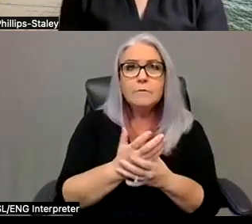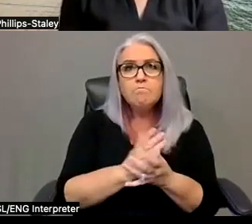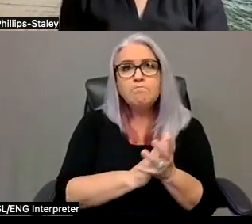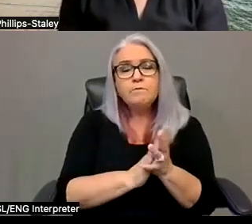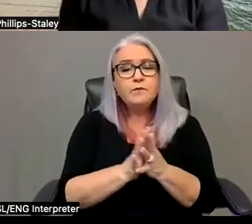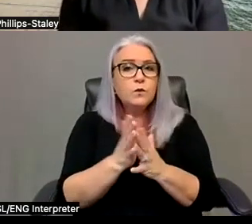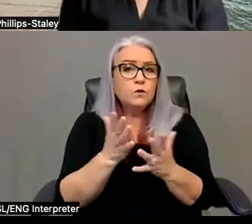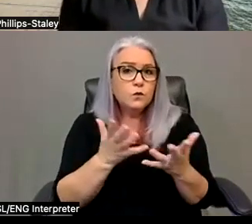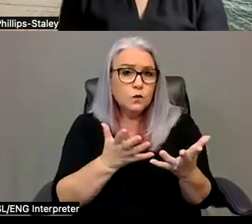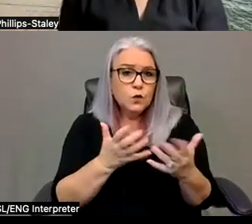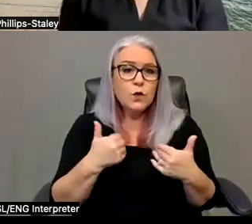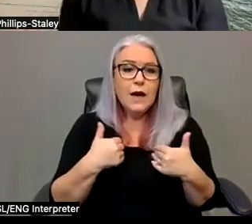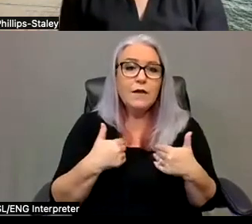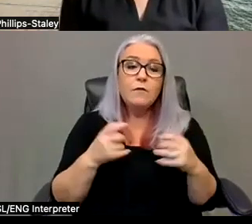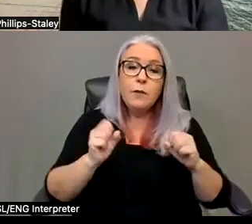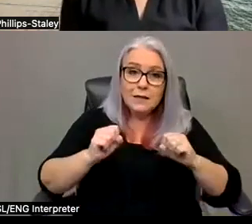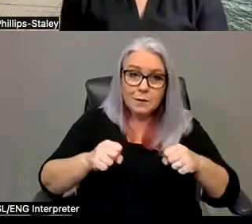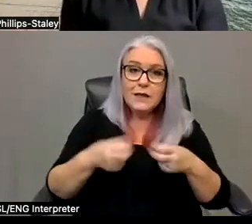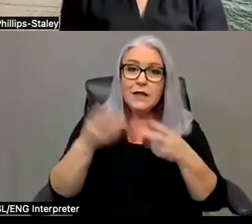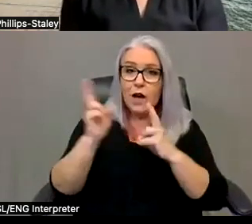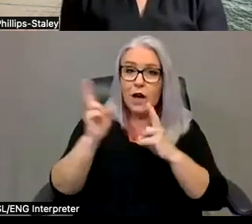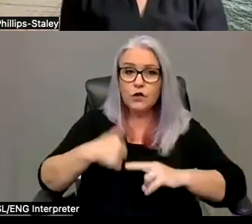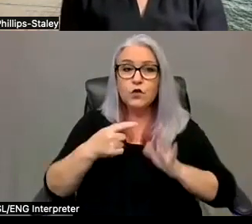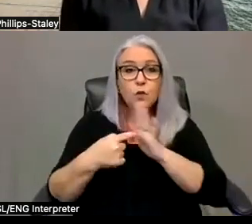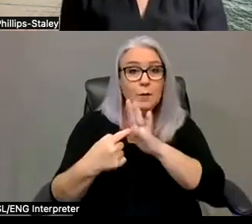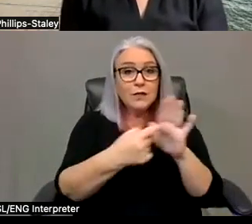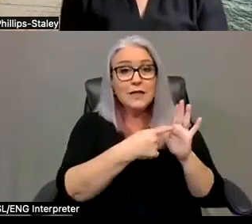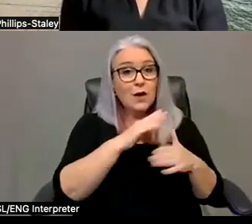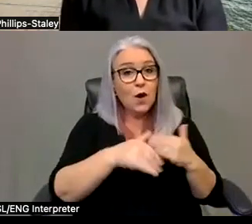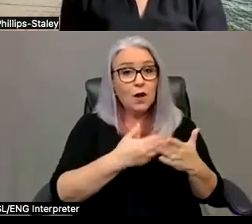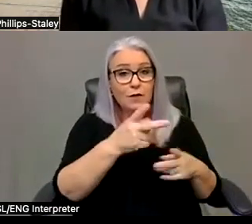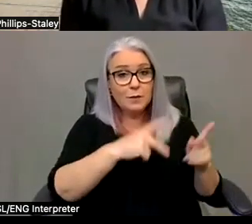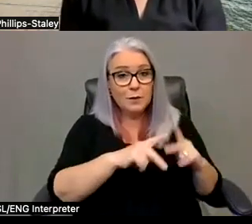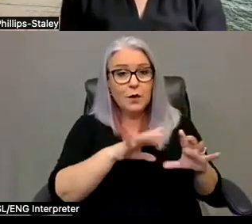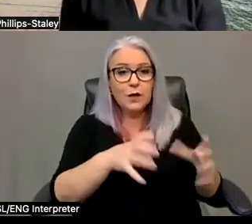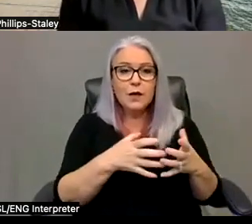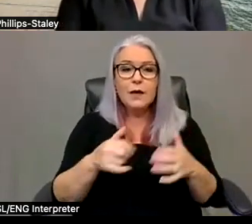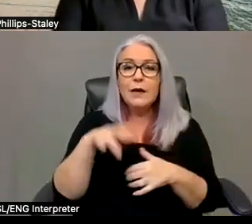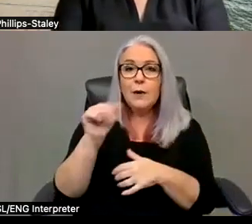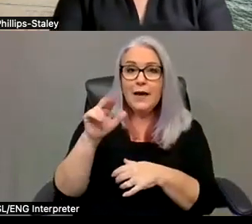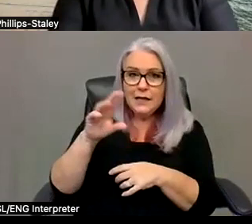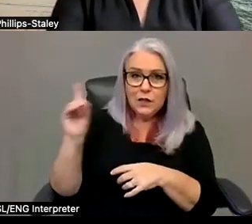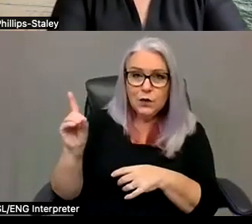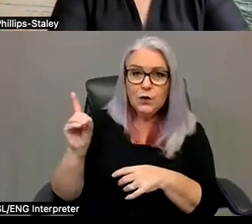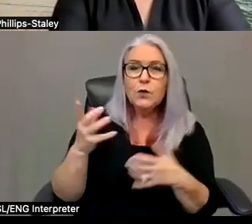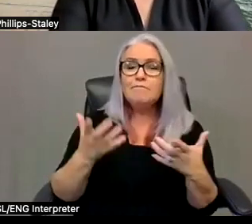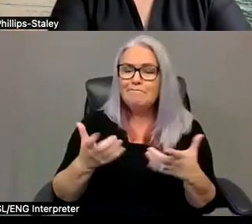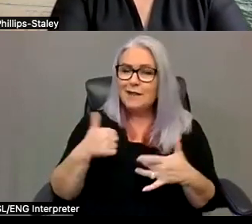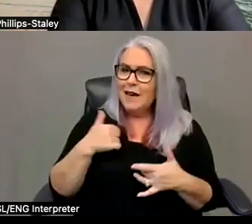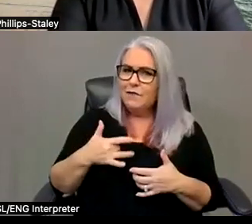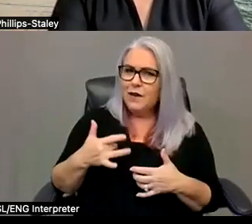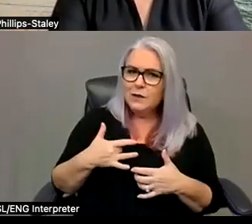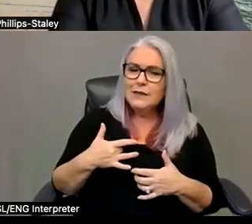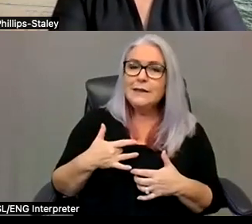have potentially the honor of representing all of you is because as a result of the ADUs, I just felt that